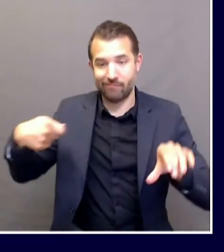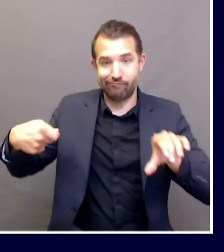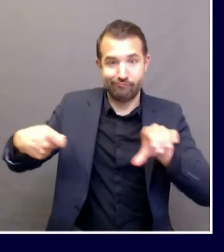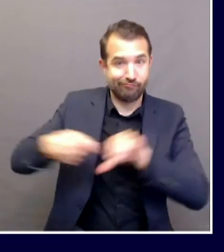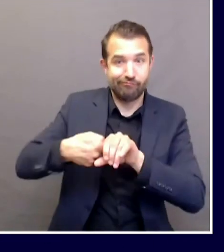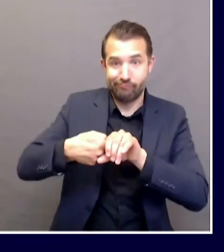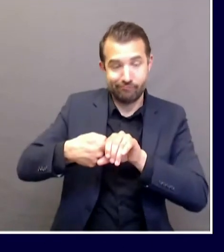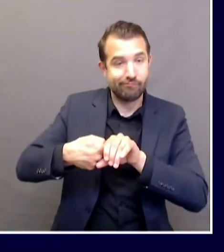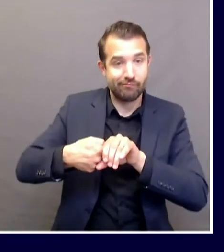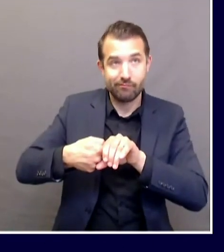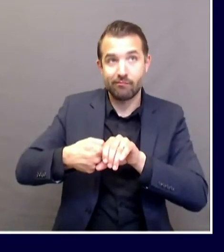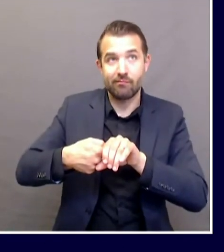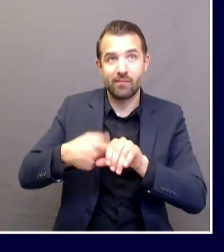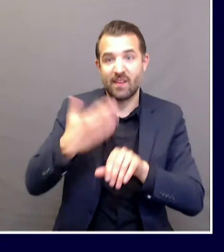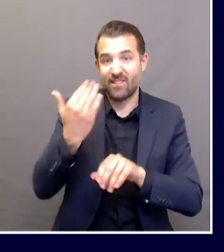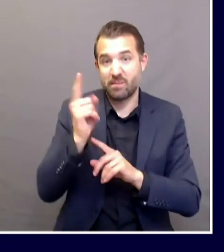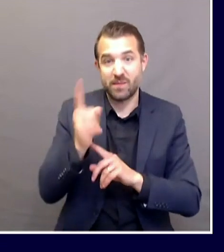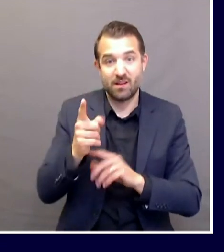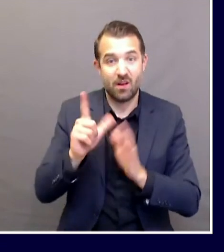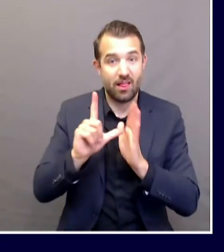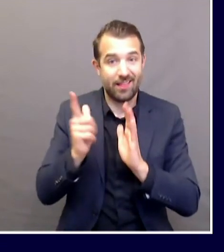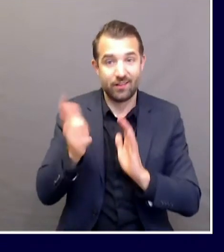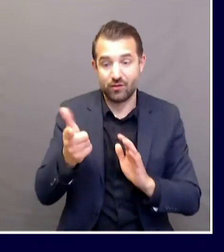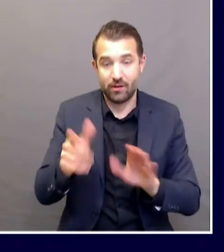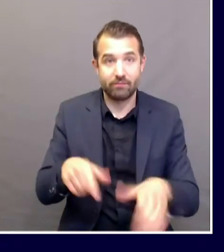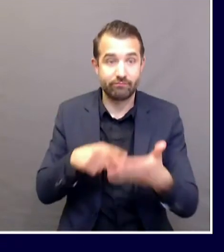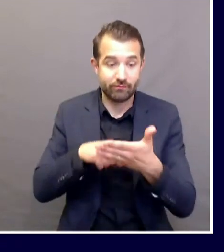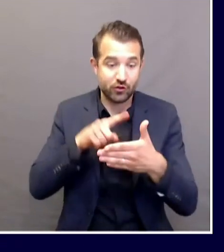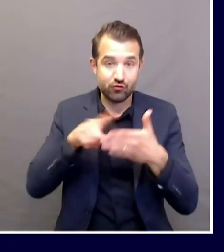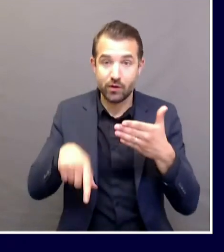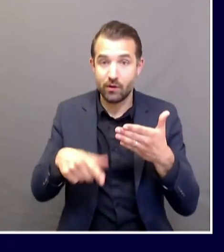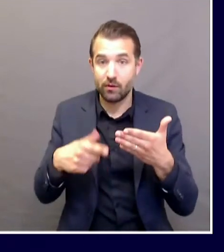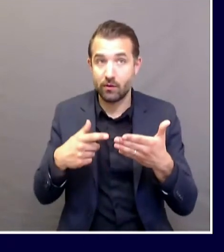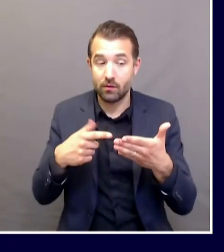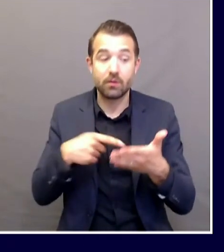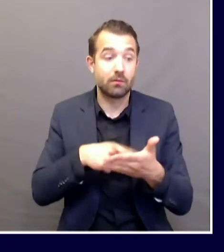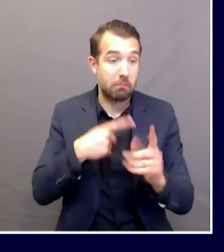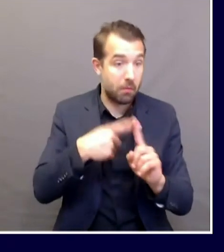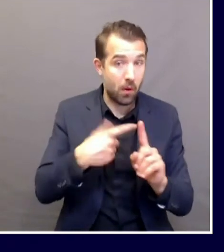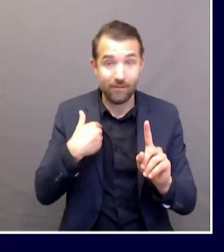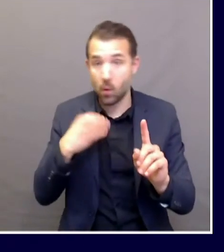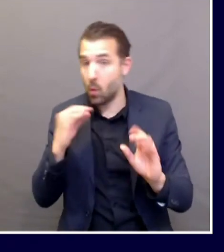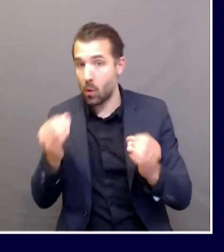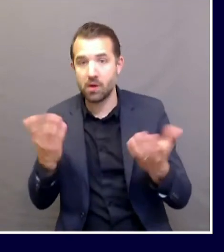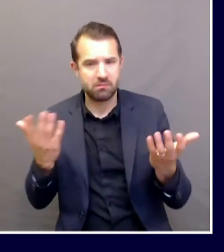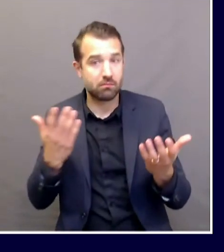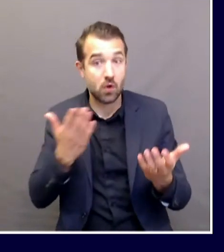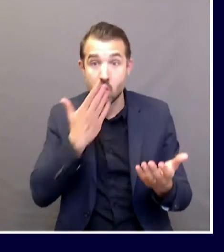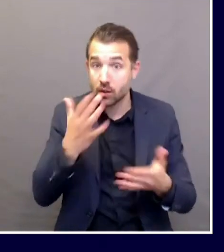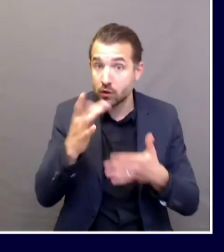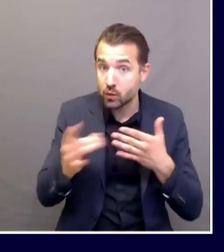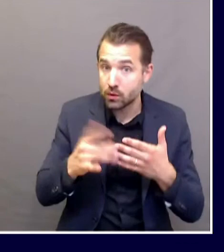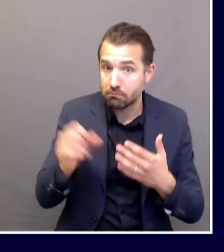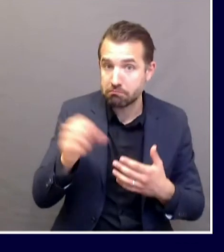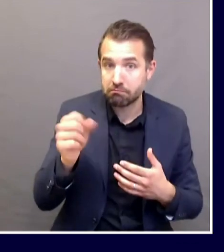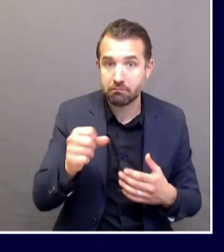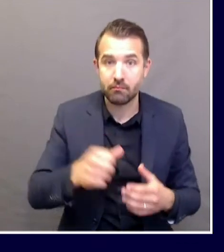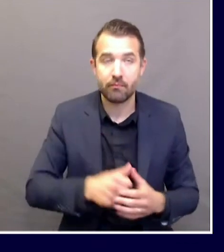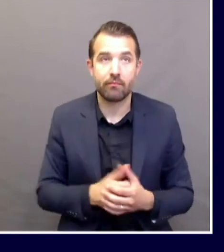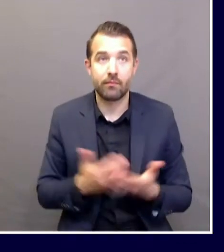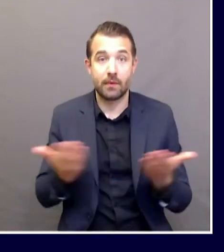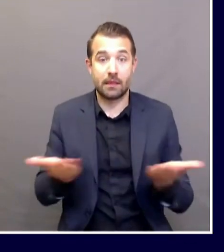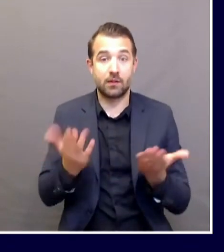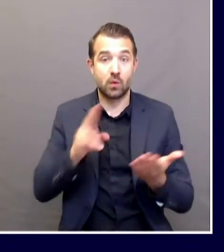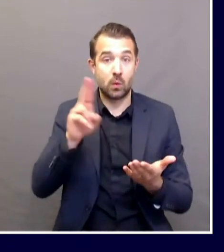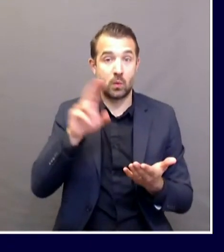result. It's a good option, Megan, and I'm glad you raised it. The test is one that we've already been using in the United States for a while. It